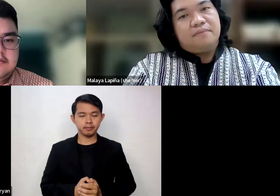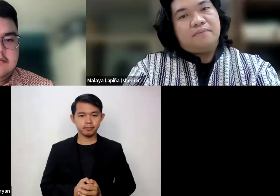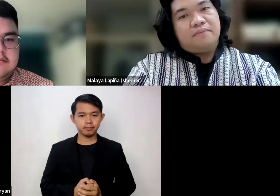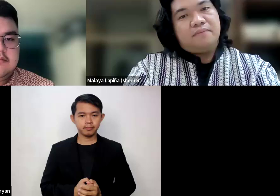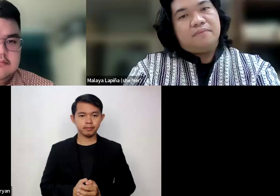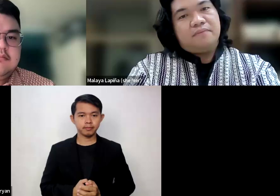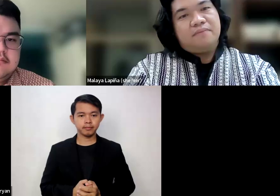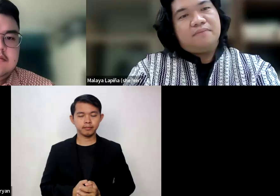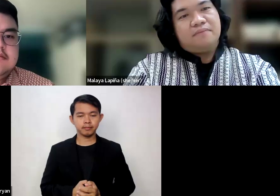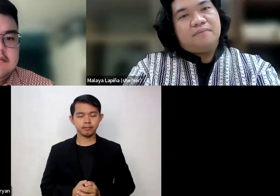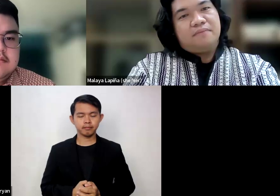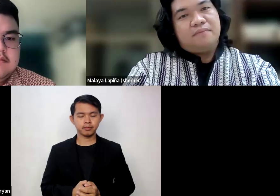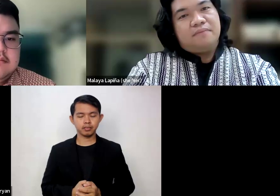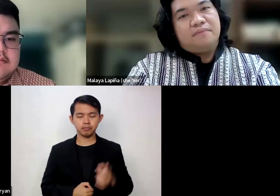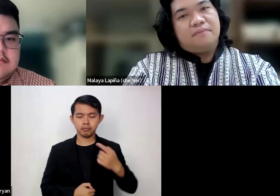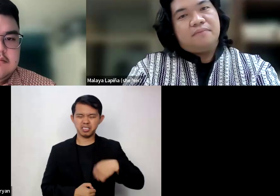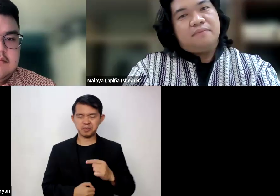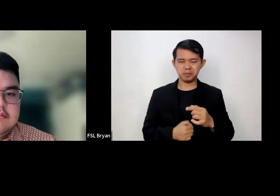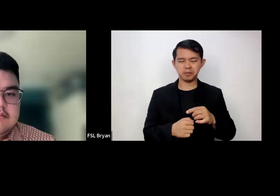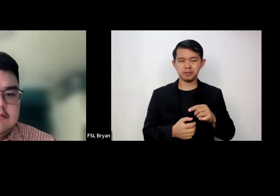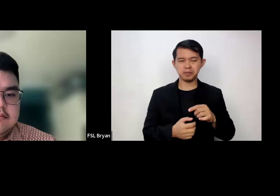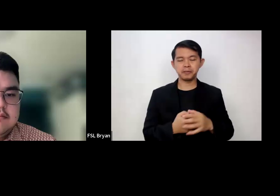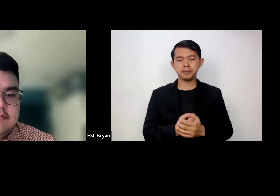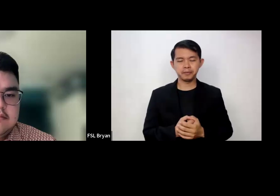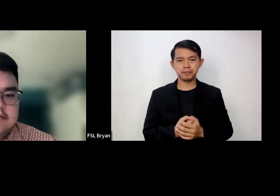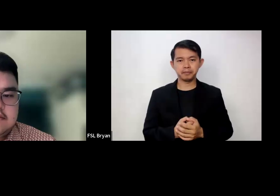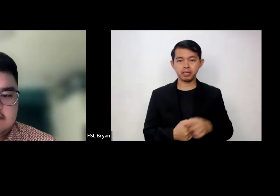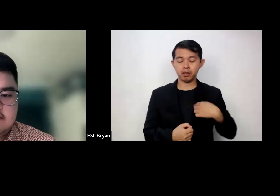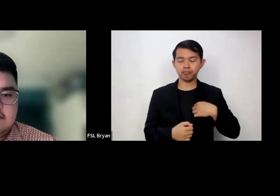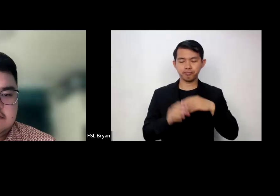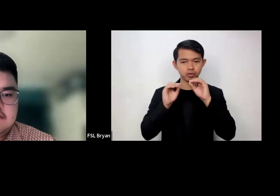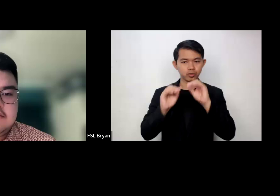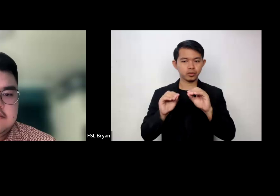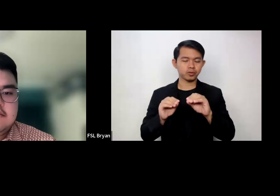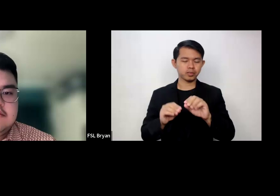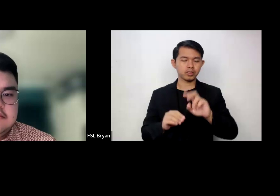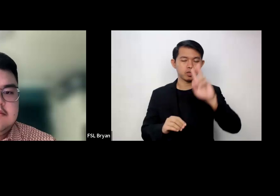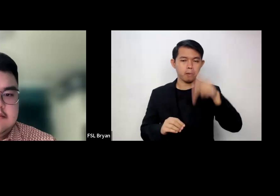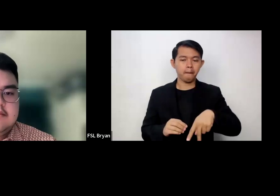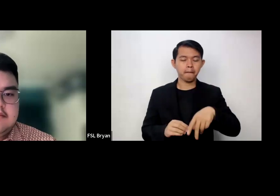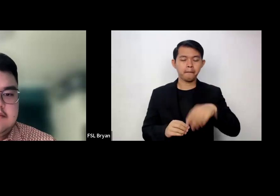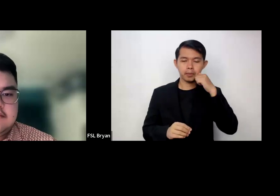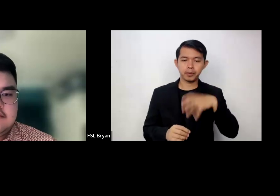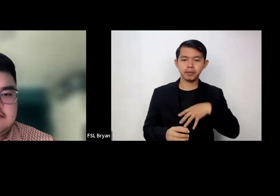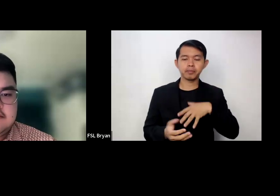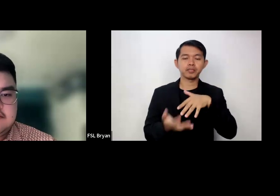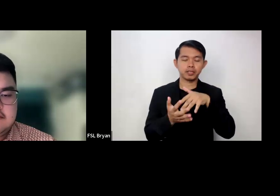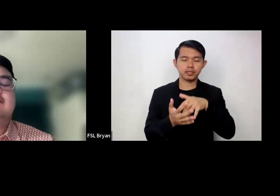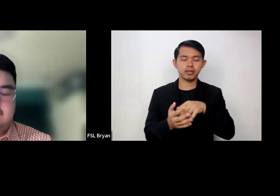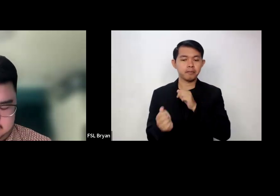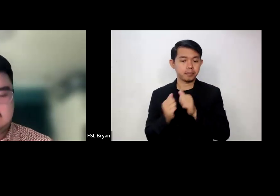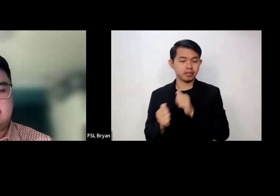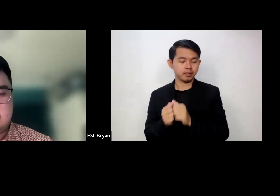North University, pero I also do teach in UP Women's Studies. So in that case, my students are